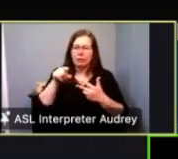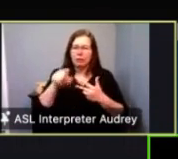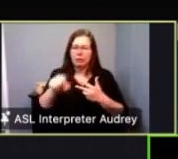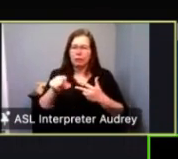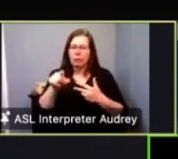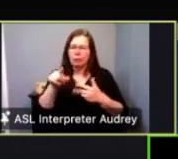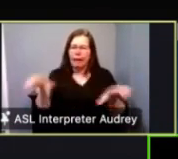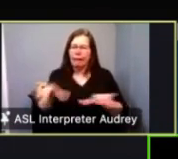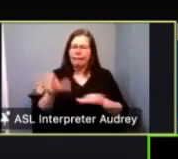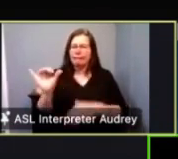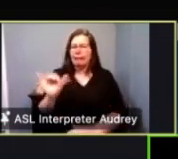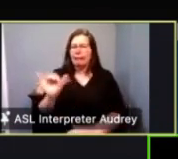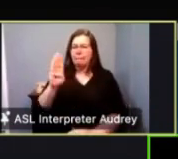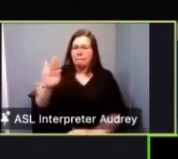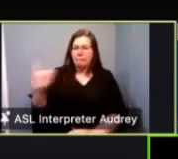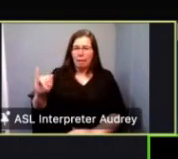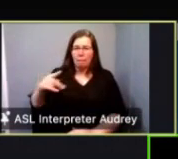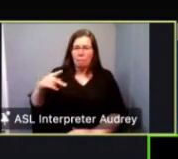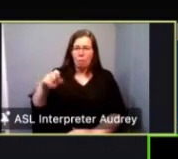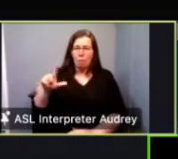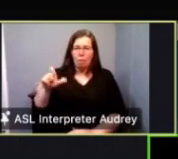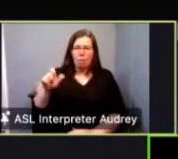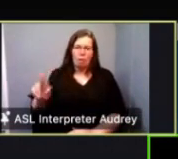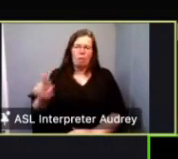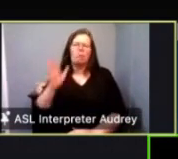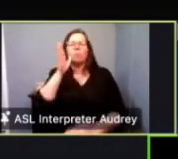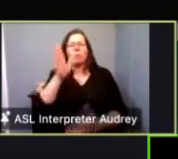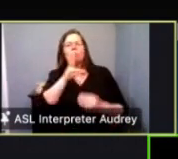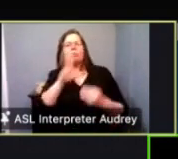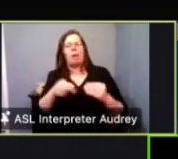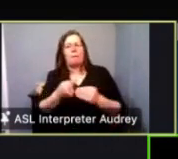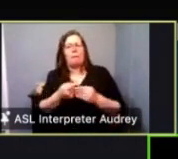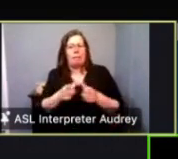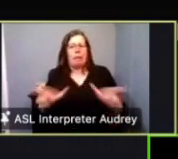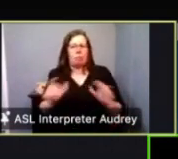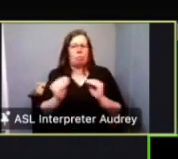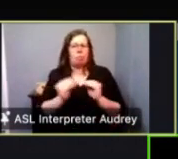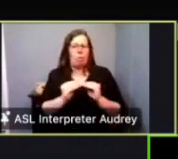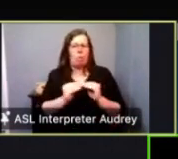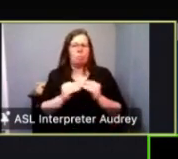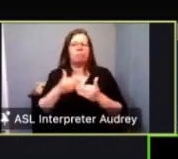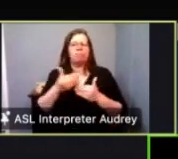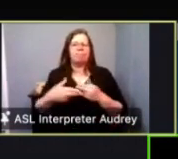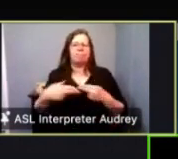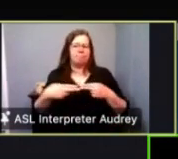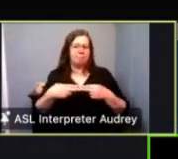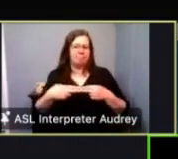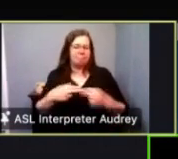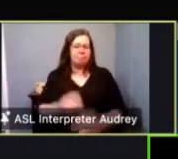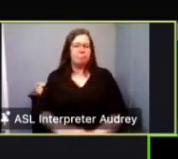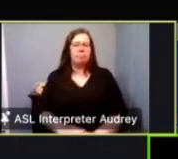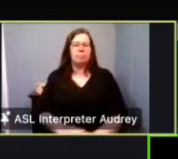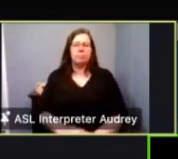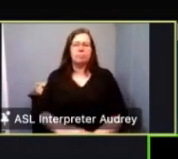language coming up here in the slides. Frank, I think we're ready to go to the next slide.